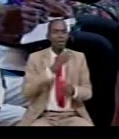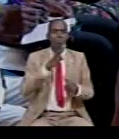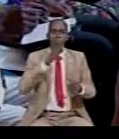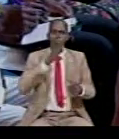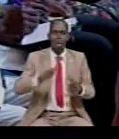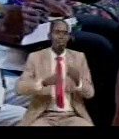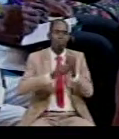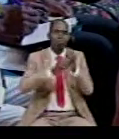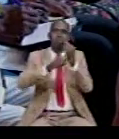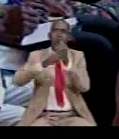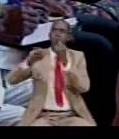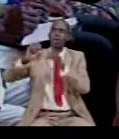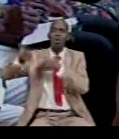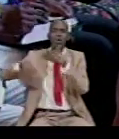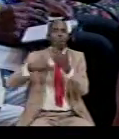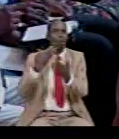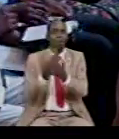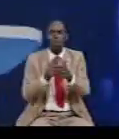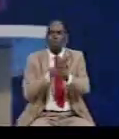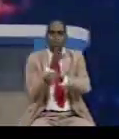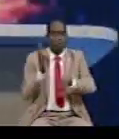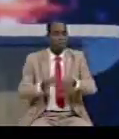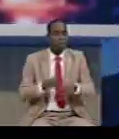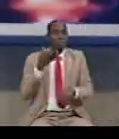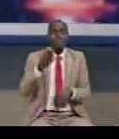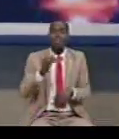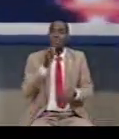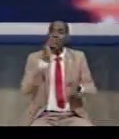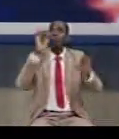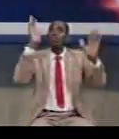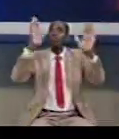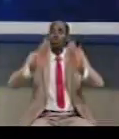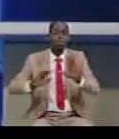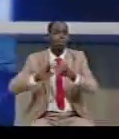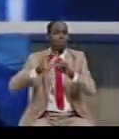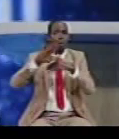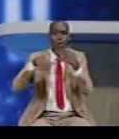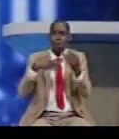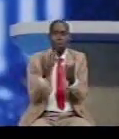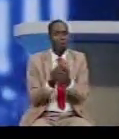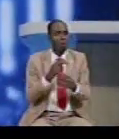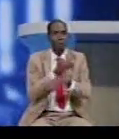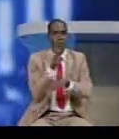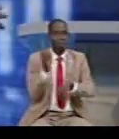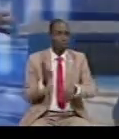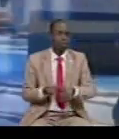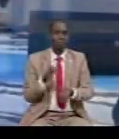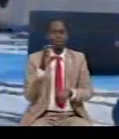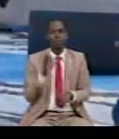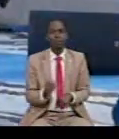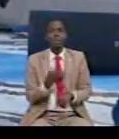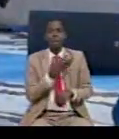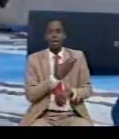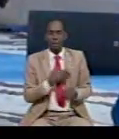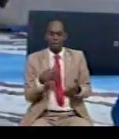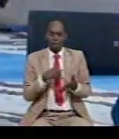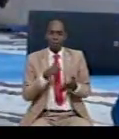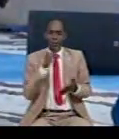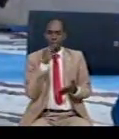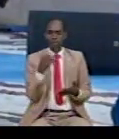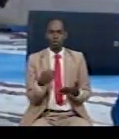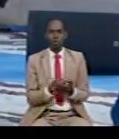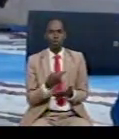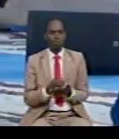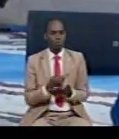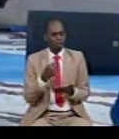all nations. All nations, there'll be trouble in all those nations as we're coming to the end of it. And it is the gospel